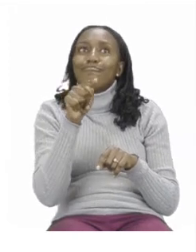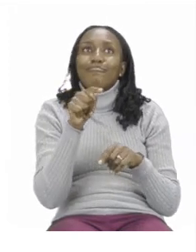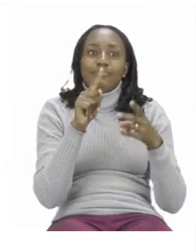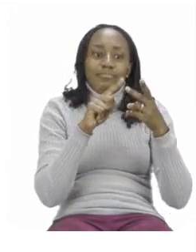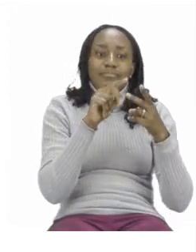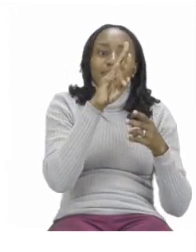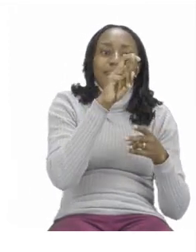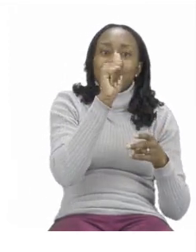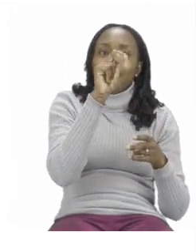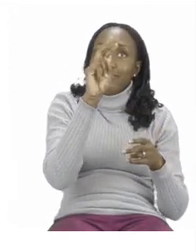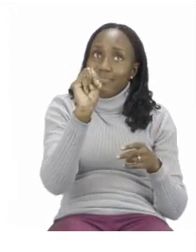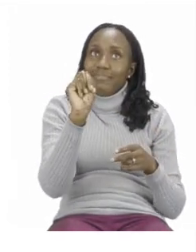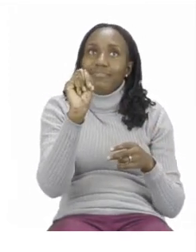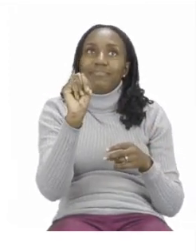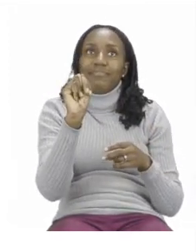ran,